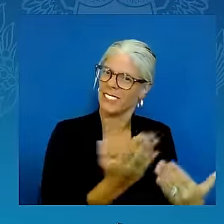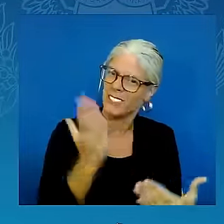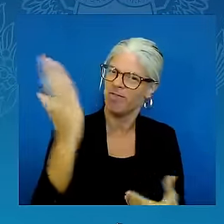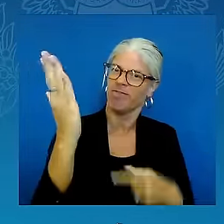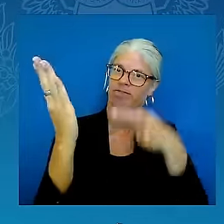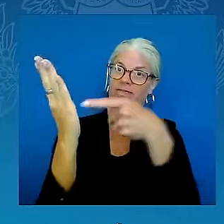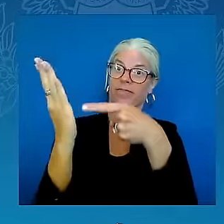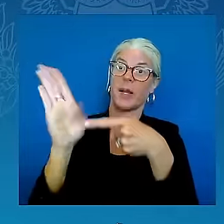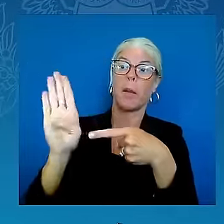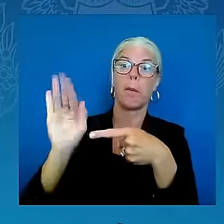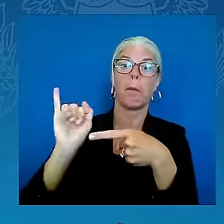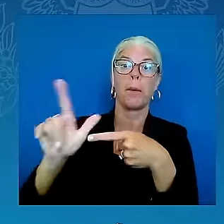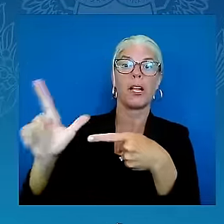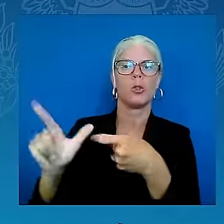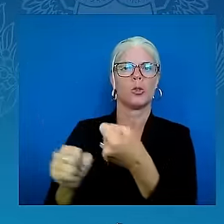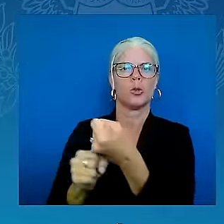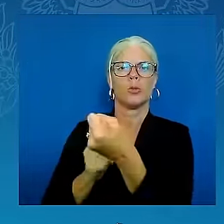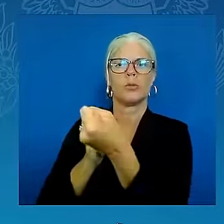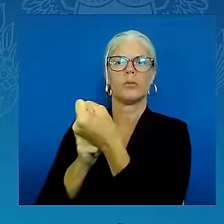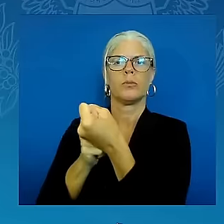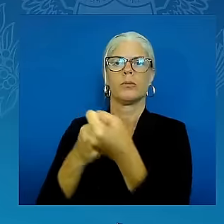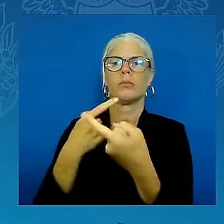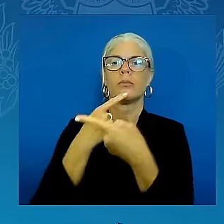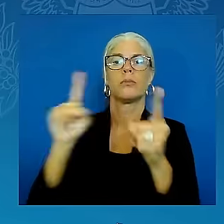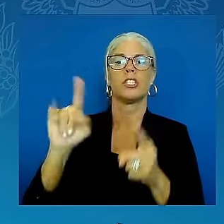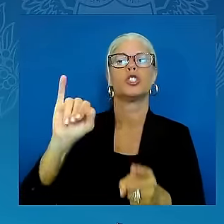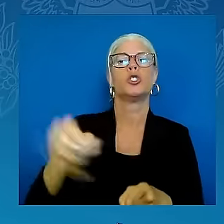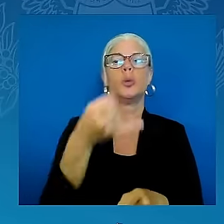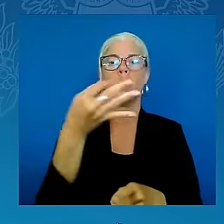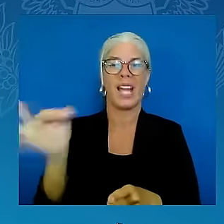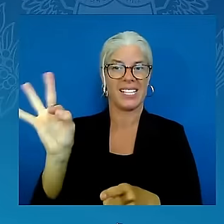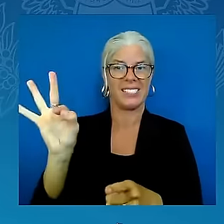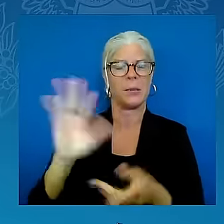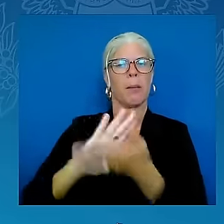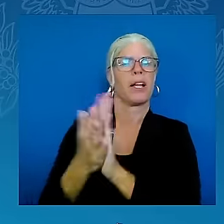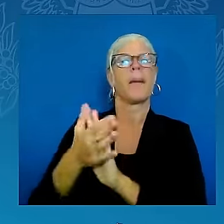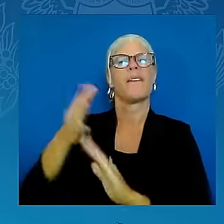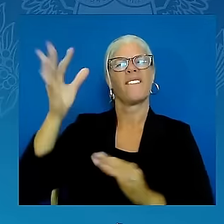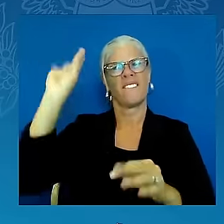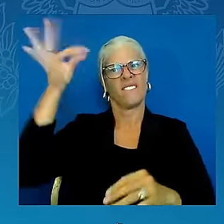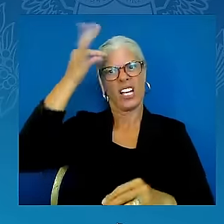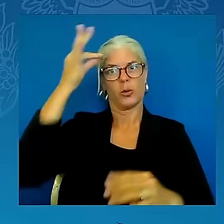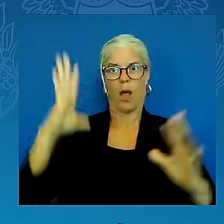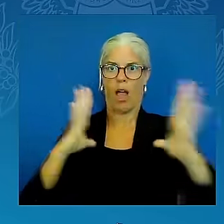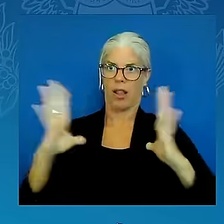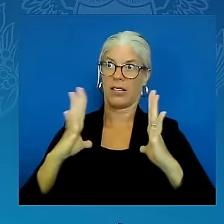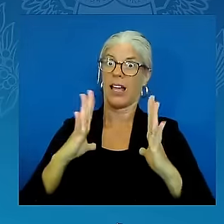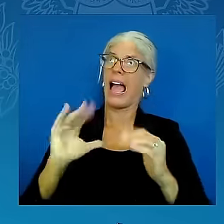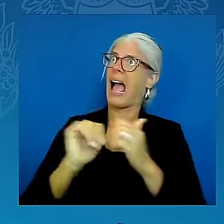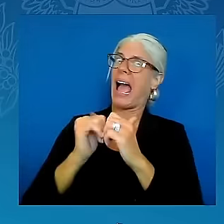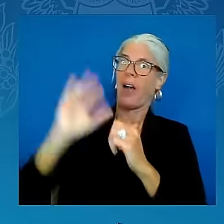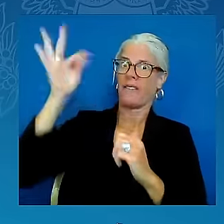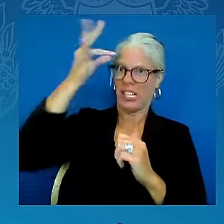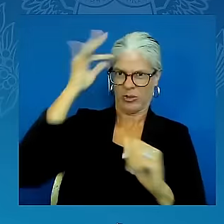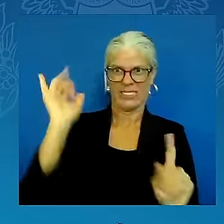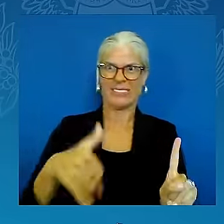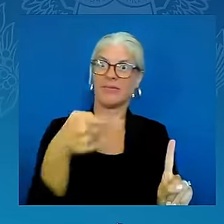which as a United States Senator, I was proud to co-sponsor, and then as Vice President, it was my honor,